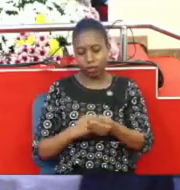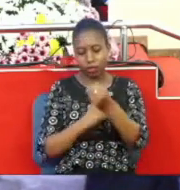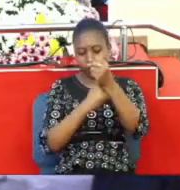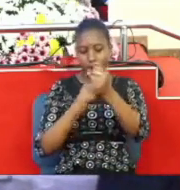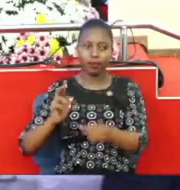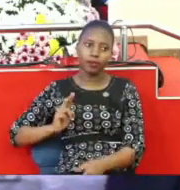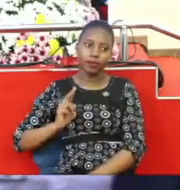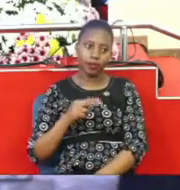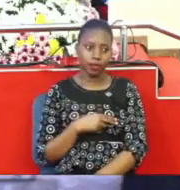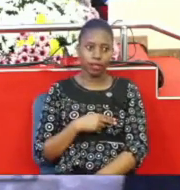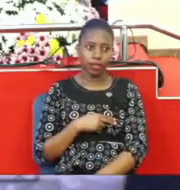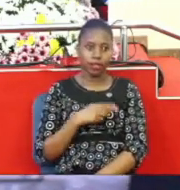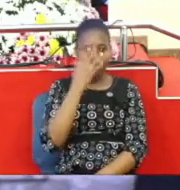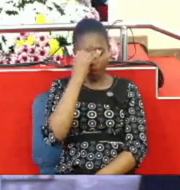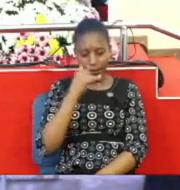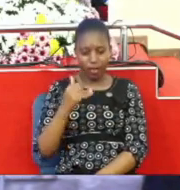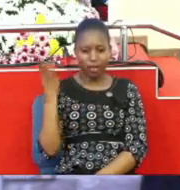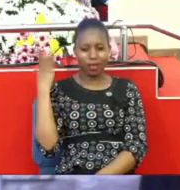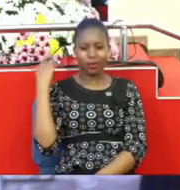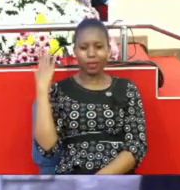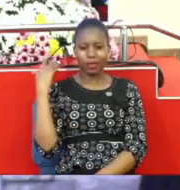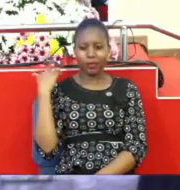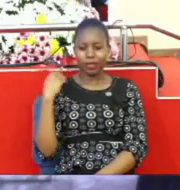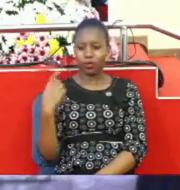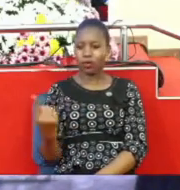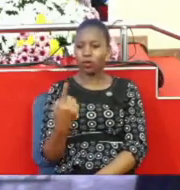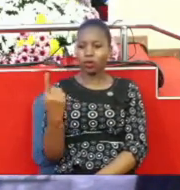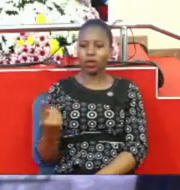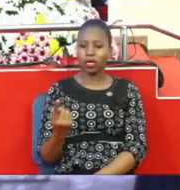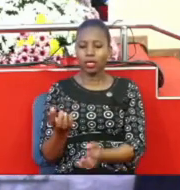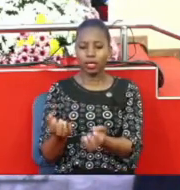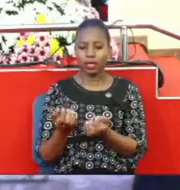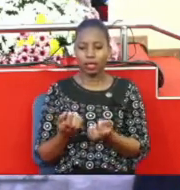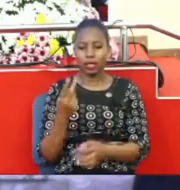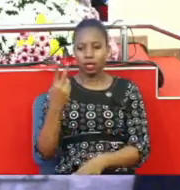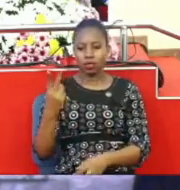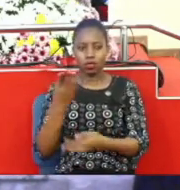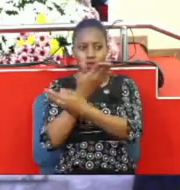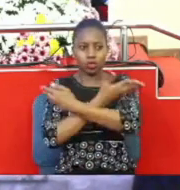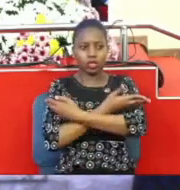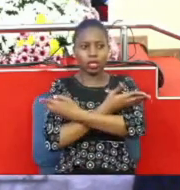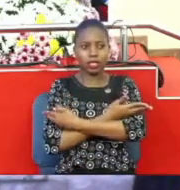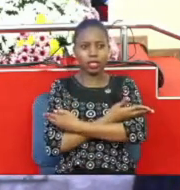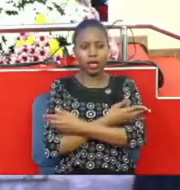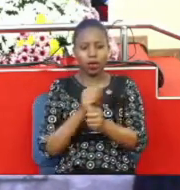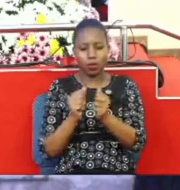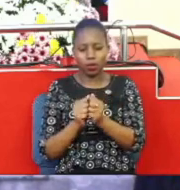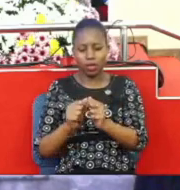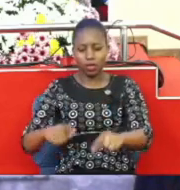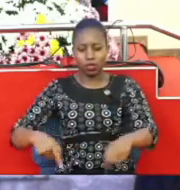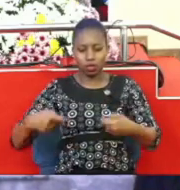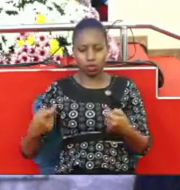two shirts. Zilikuwa inahitajika tu nunue shati mbili. Na viatu. Na viatu. Nothing else. Hakuna kitu